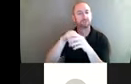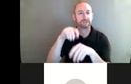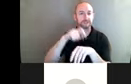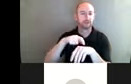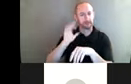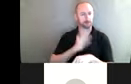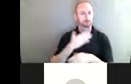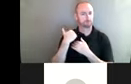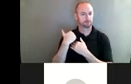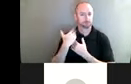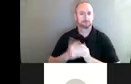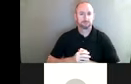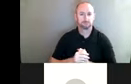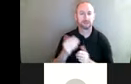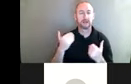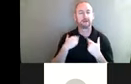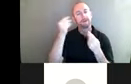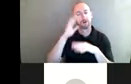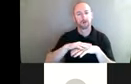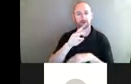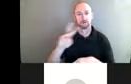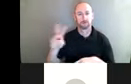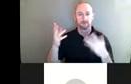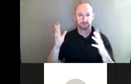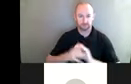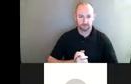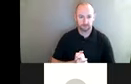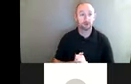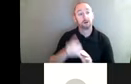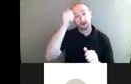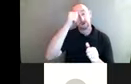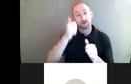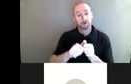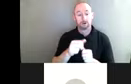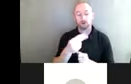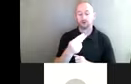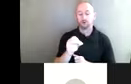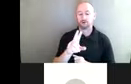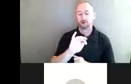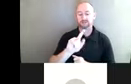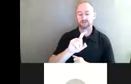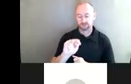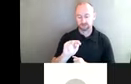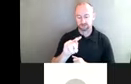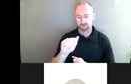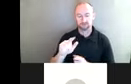us. And we've got information about that on our website. And don't forget, along with the horizontal or the geometric